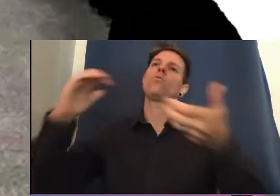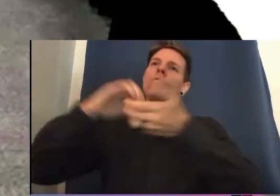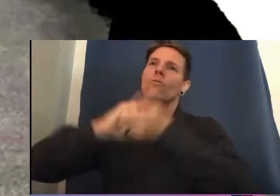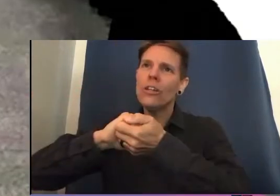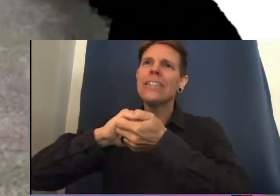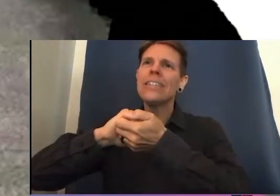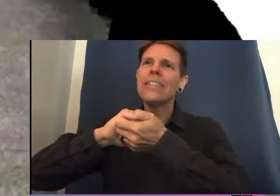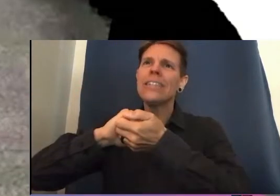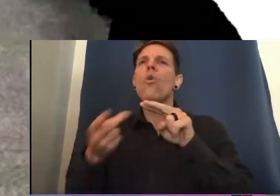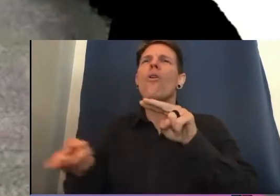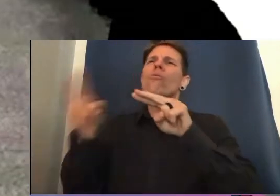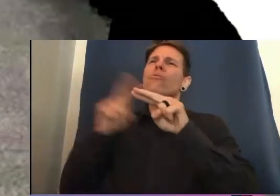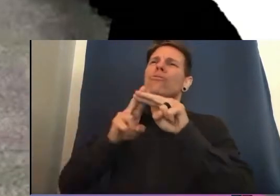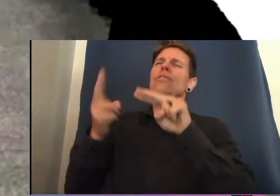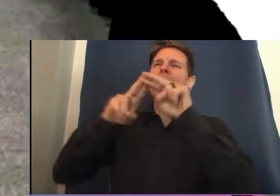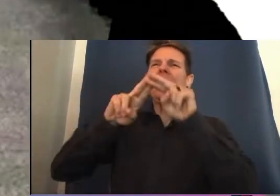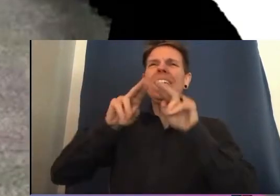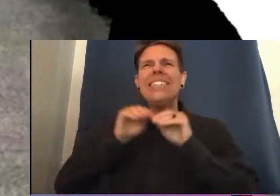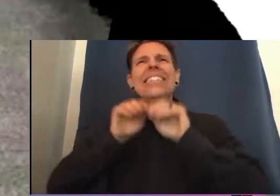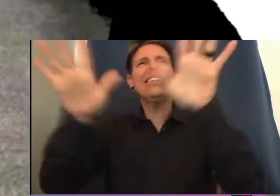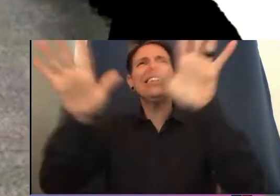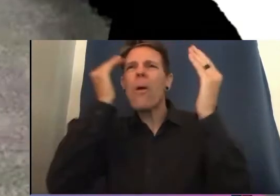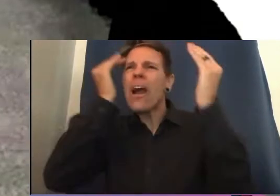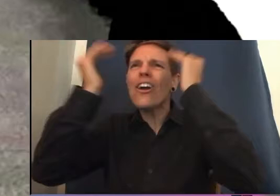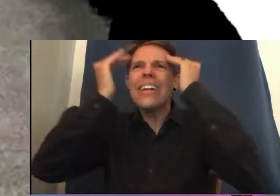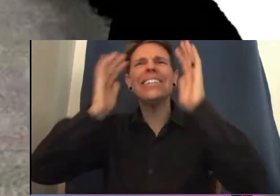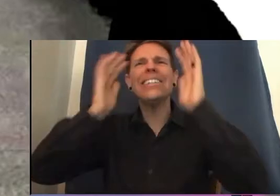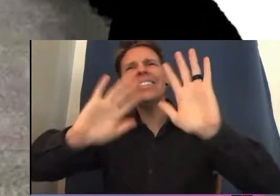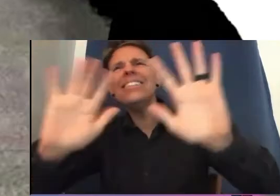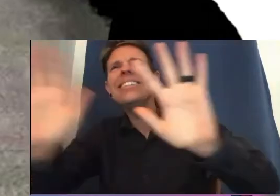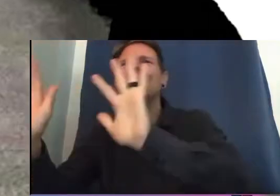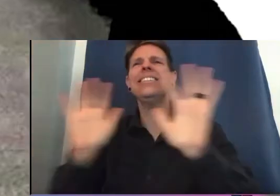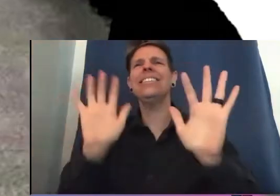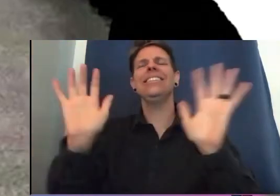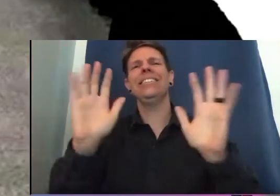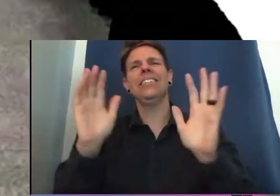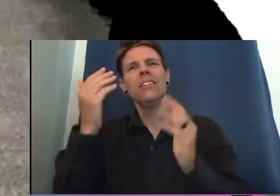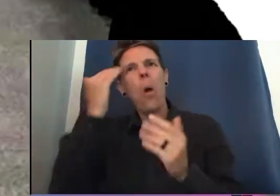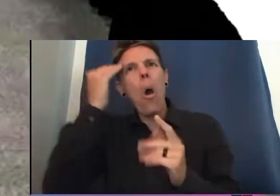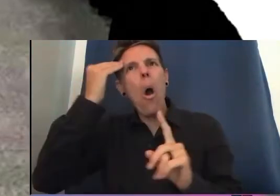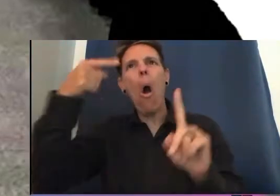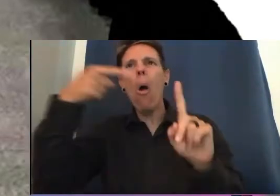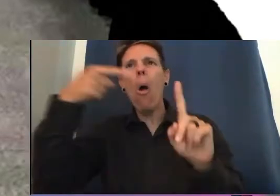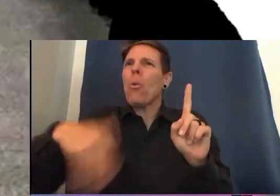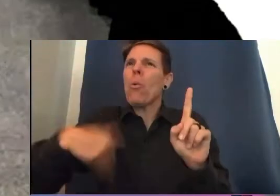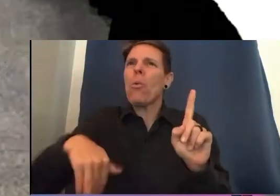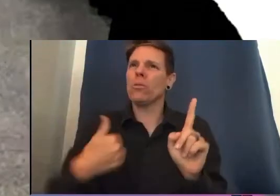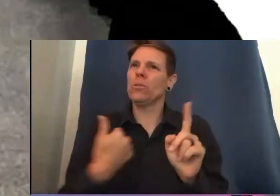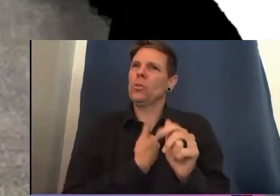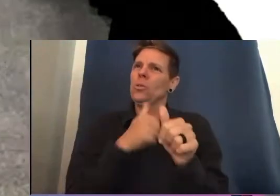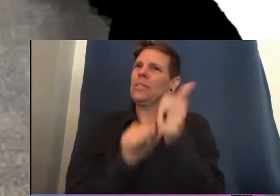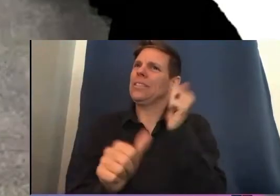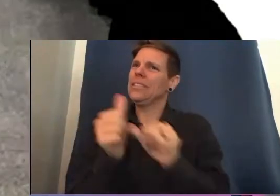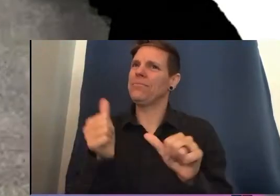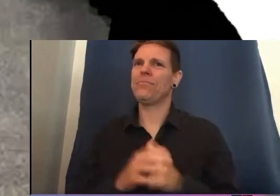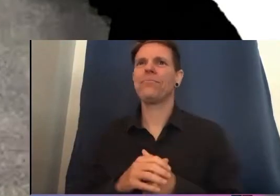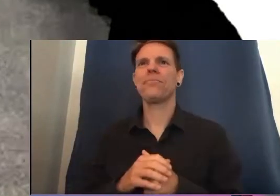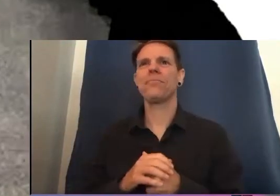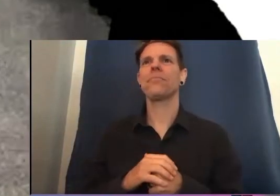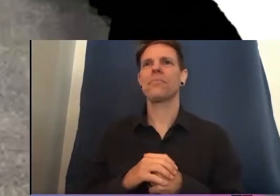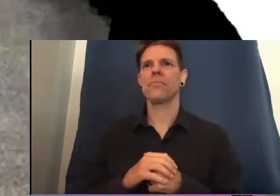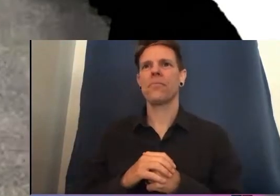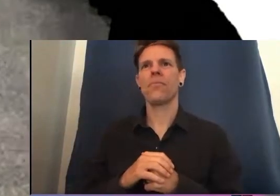action, and prevent suicide. And let me just make a quick comment. It wasn't too long ago, too many years ago,